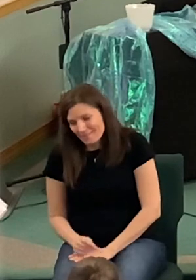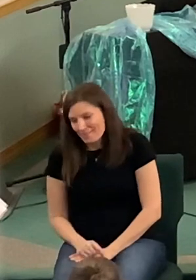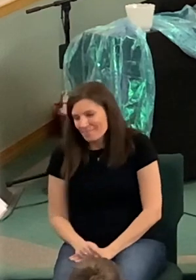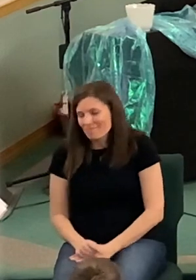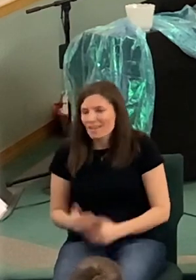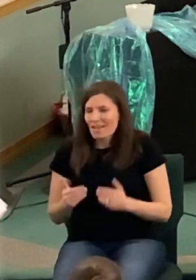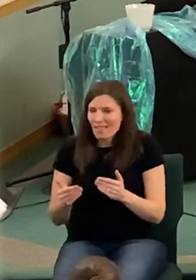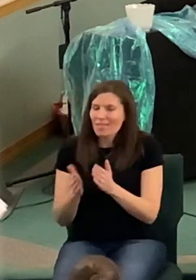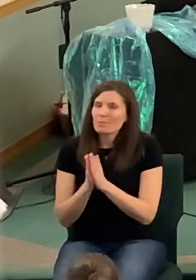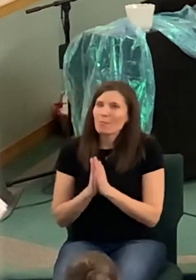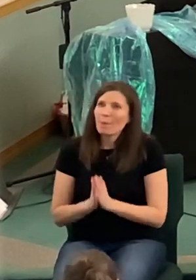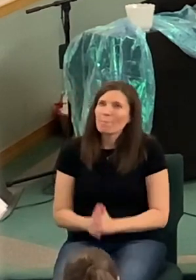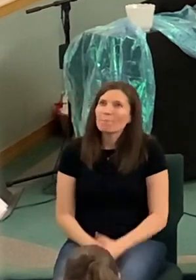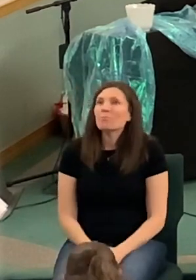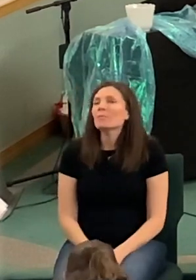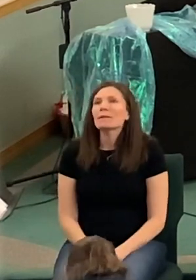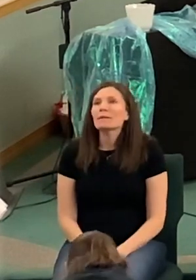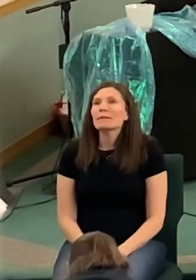Let's pray.